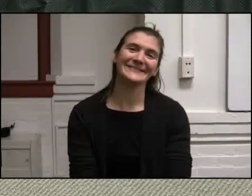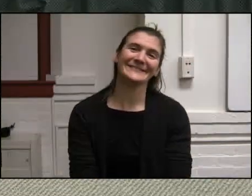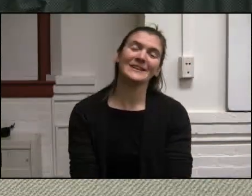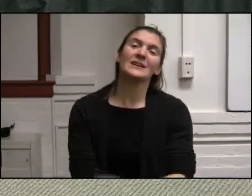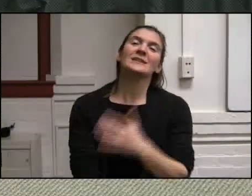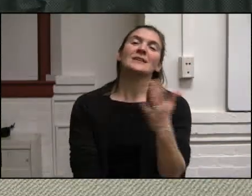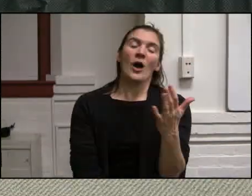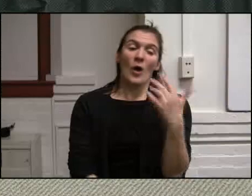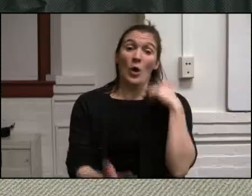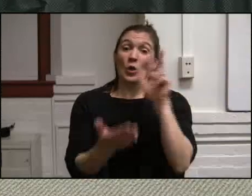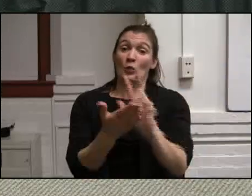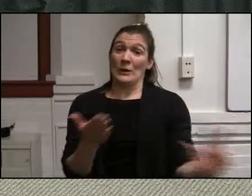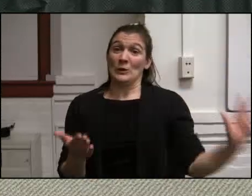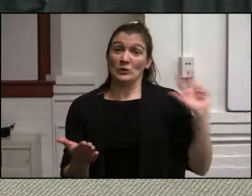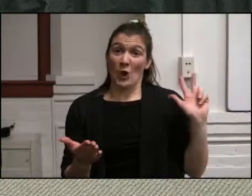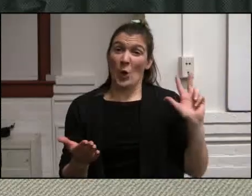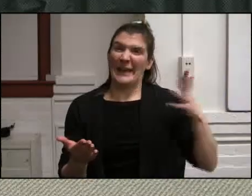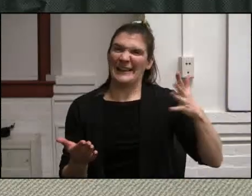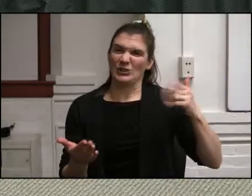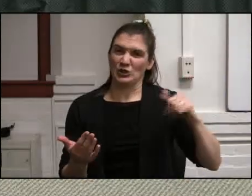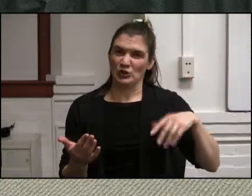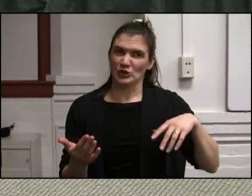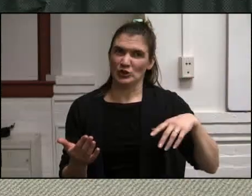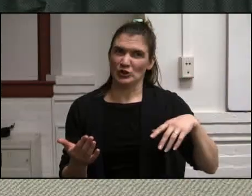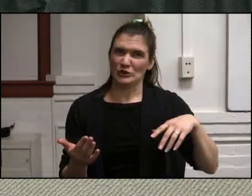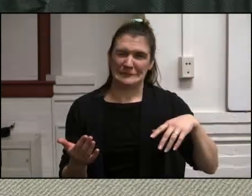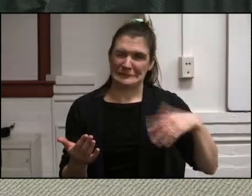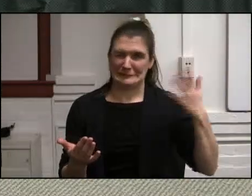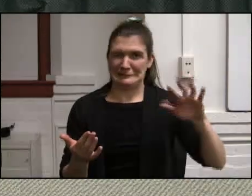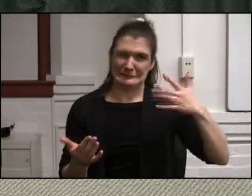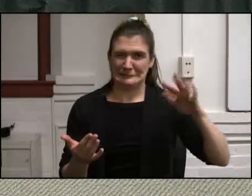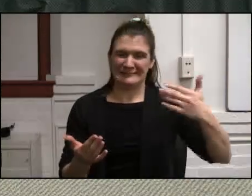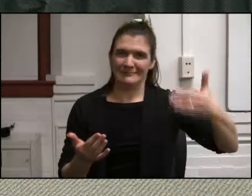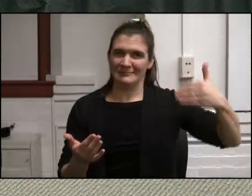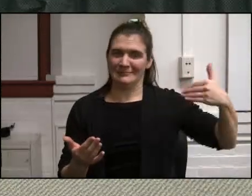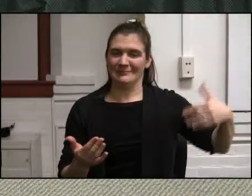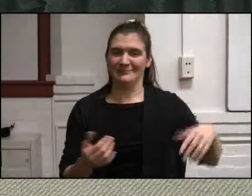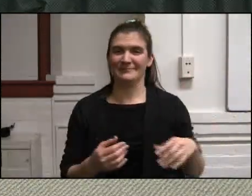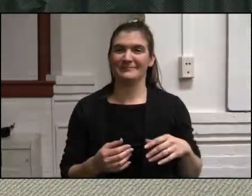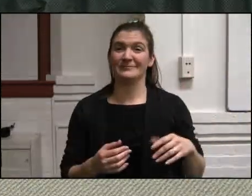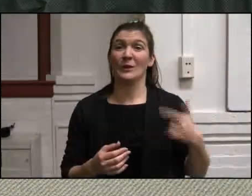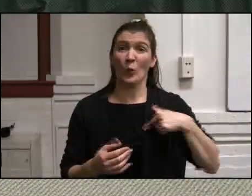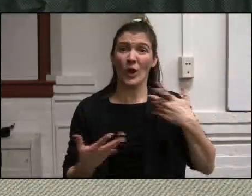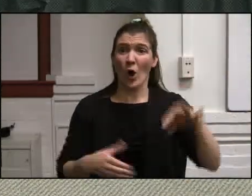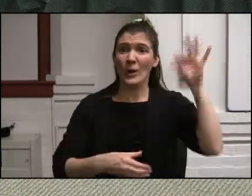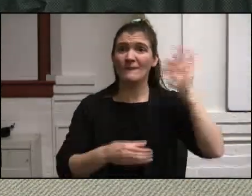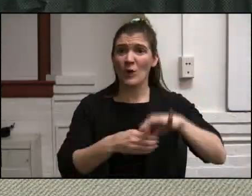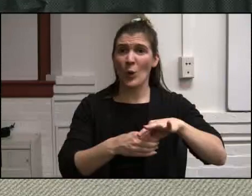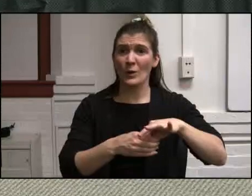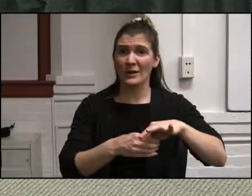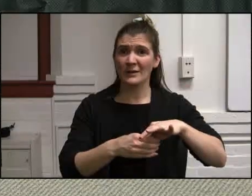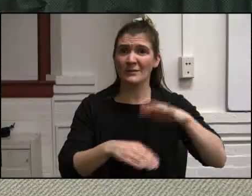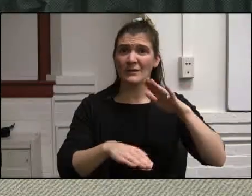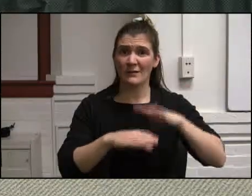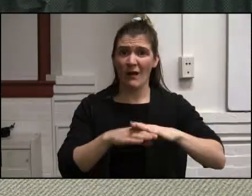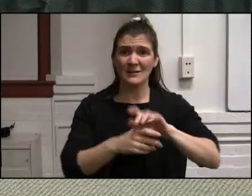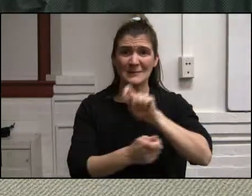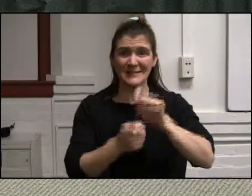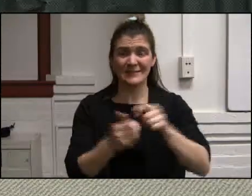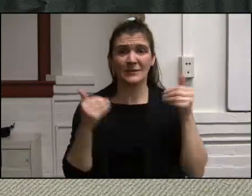So 3 weeks ago, I'd say, or I don't know exactly how long ago, we voted on a